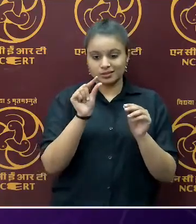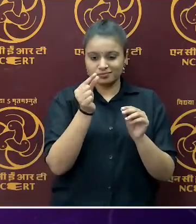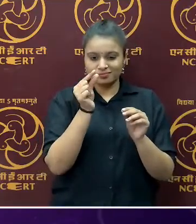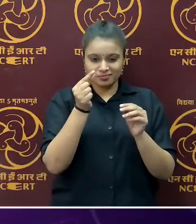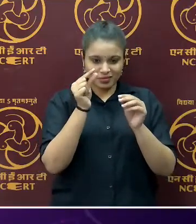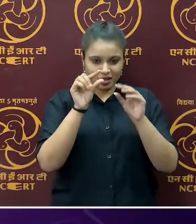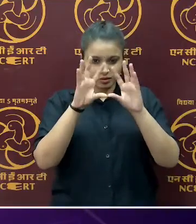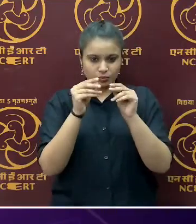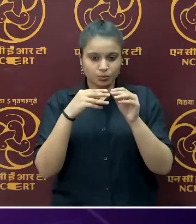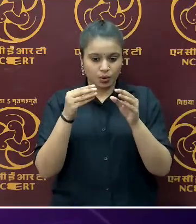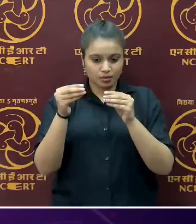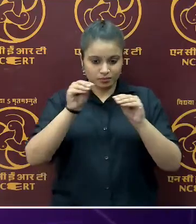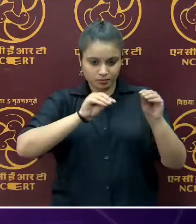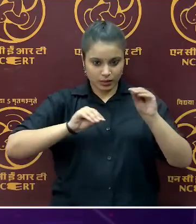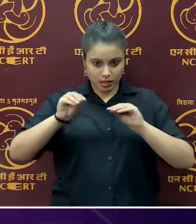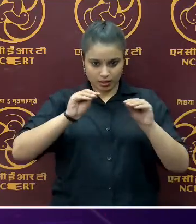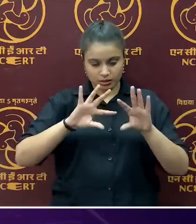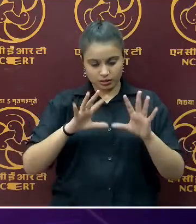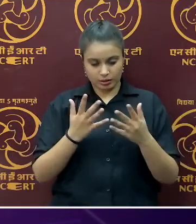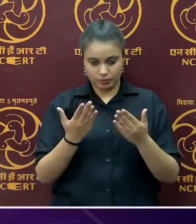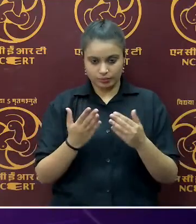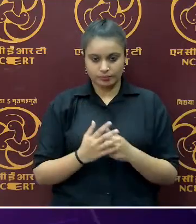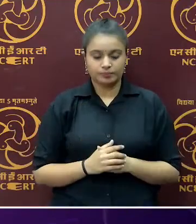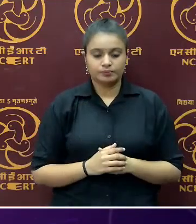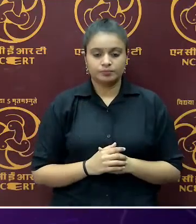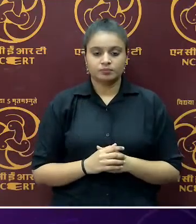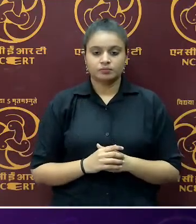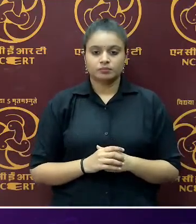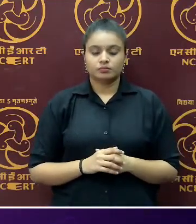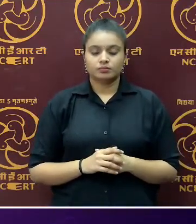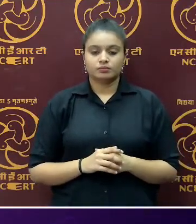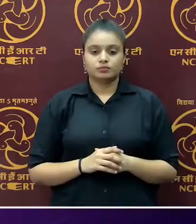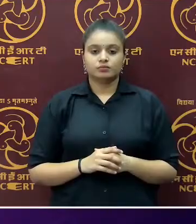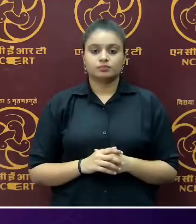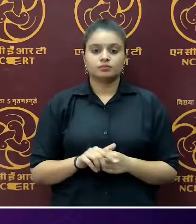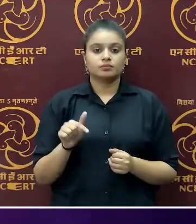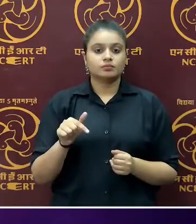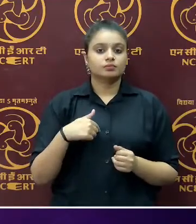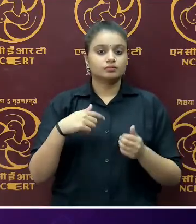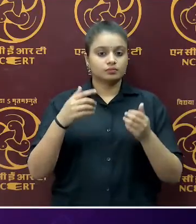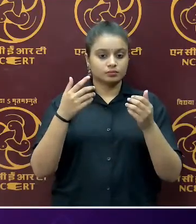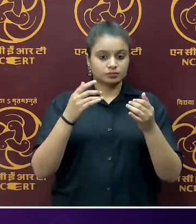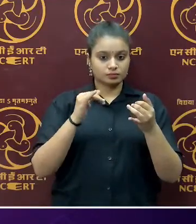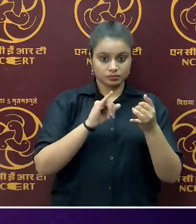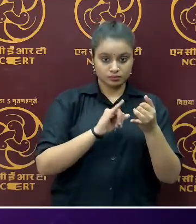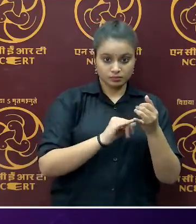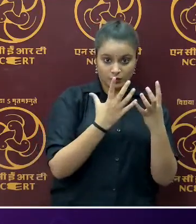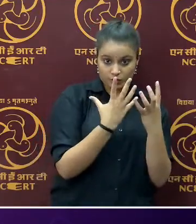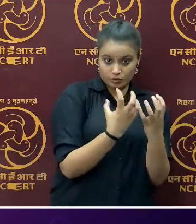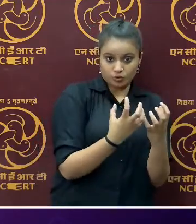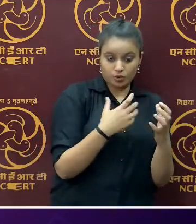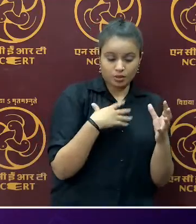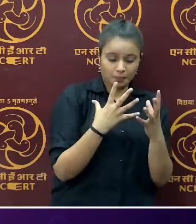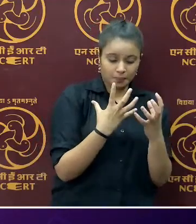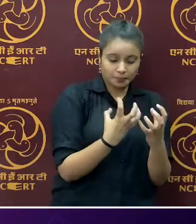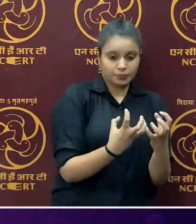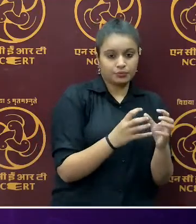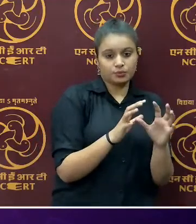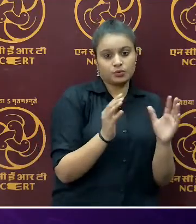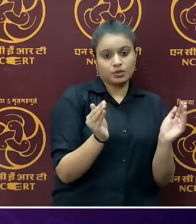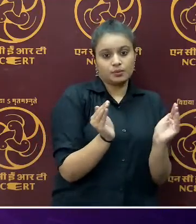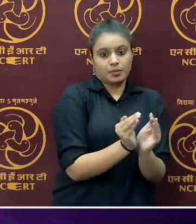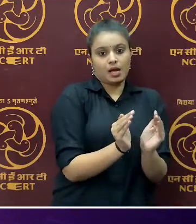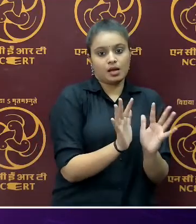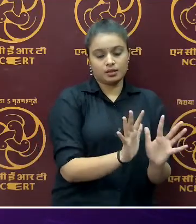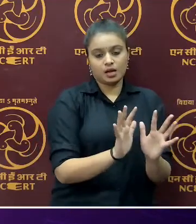are arranged, right? So these are the particles in solids, tightly packed.